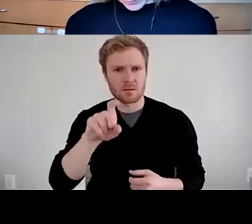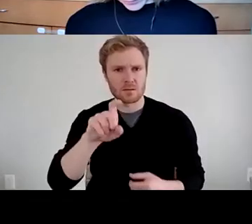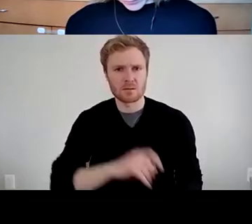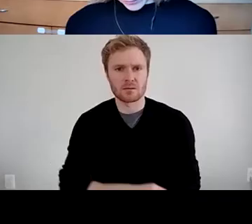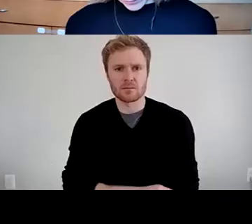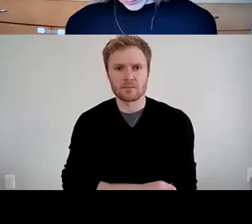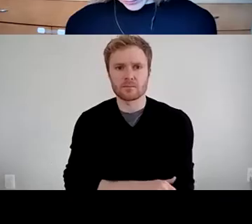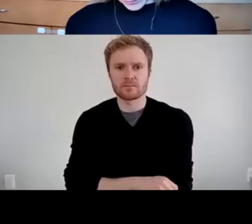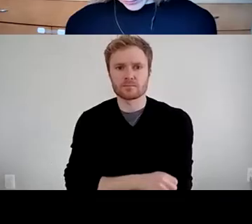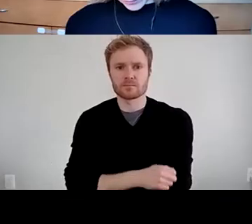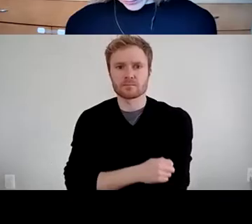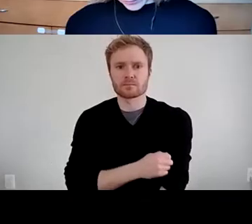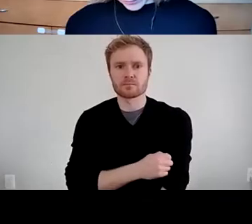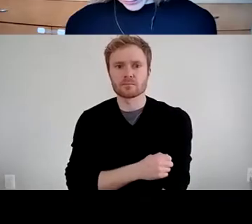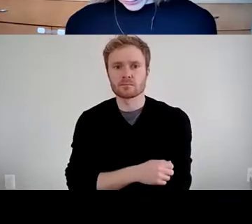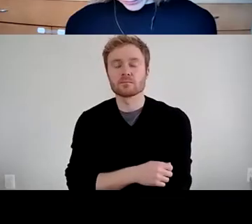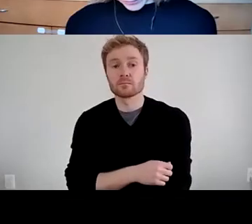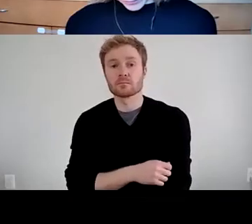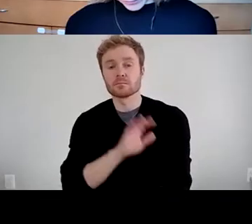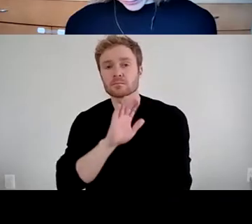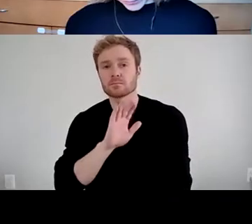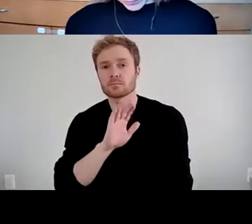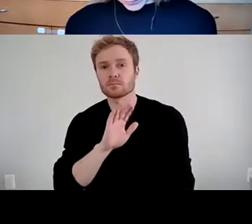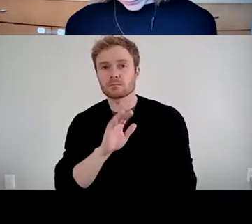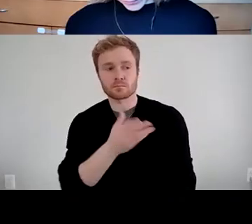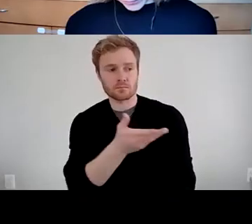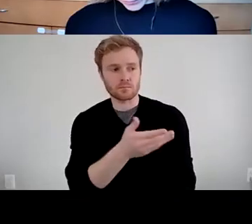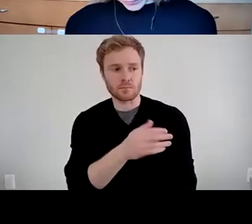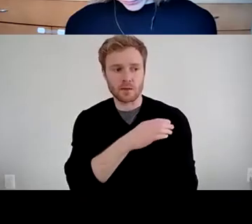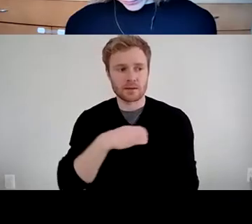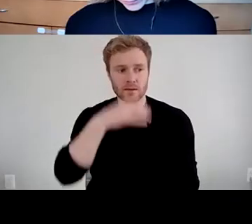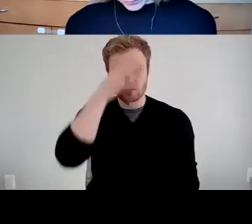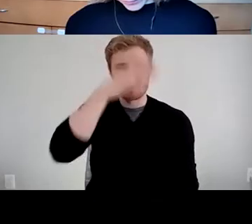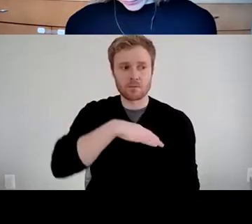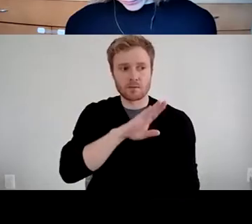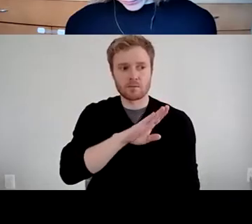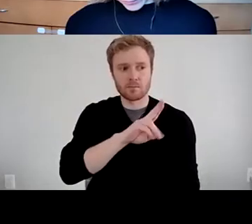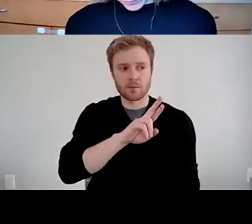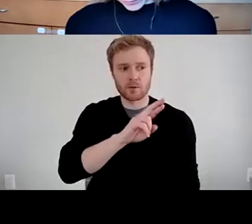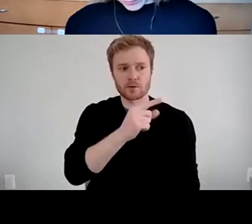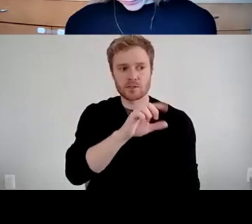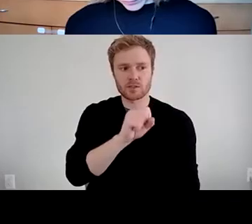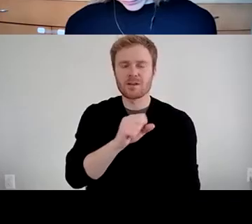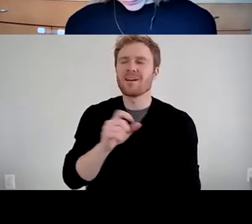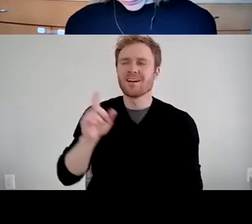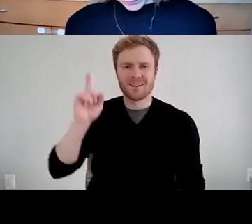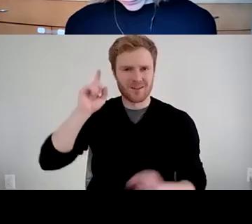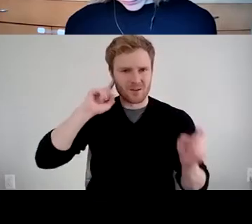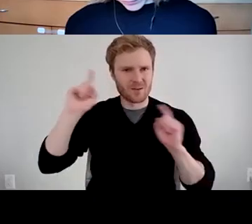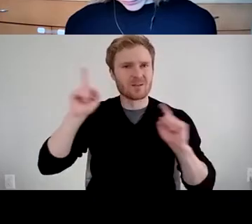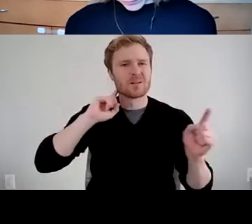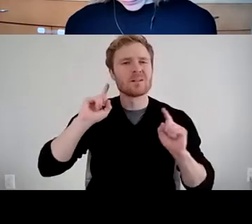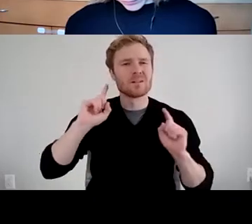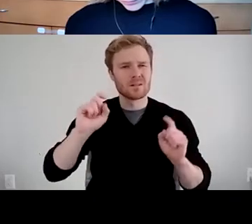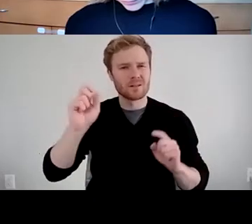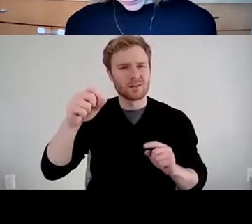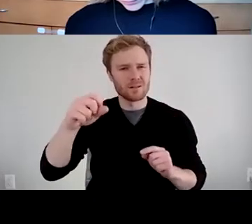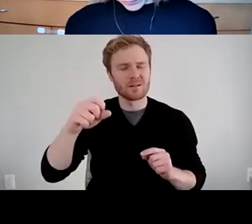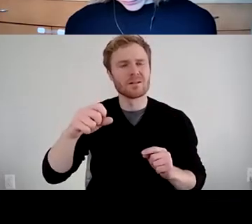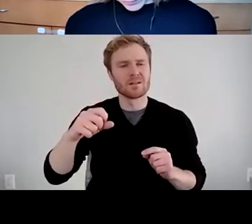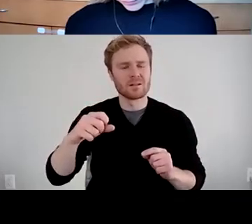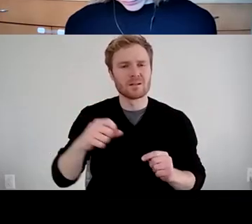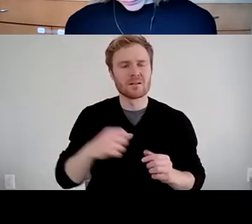it, but I believe they're gonna put a question on the as a referendum on the ballot as to see if they would